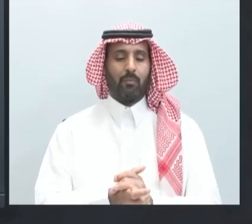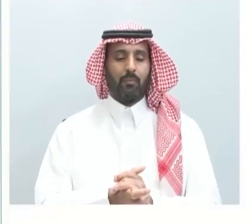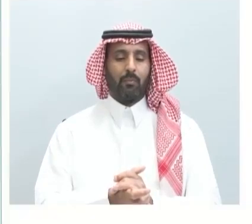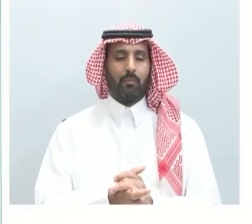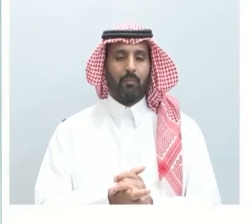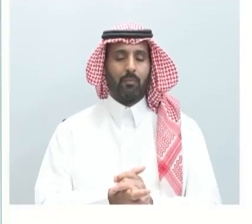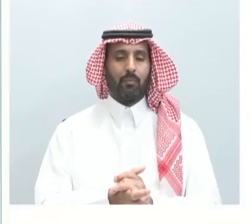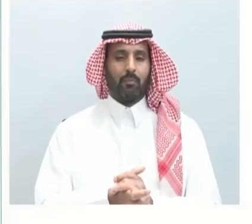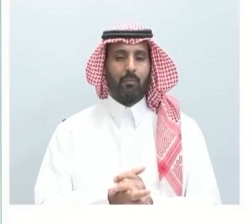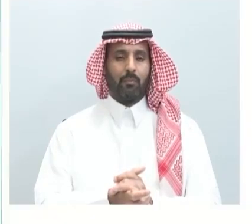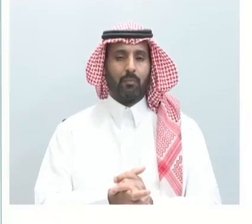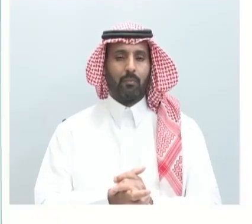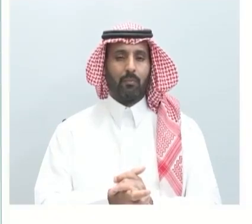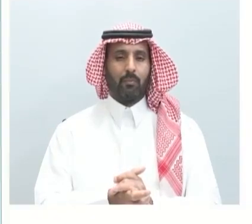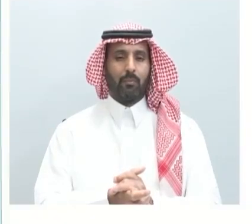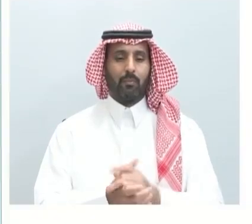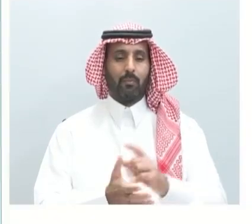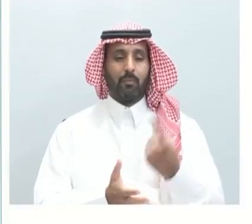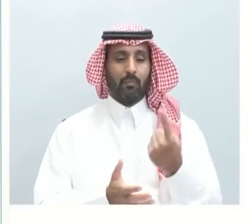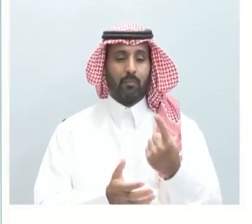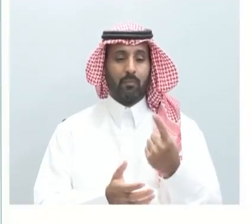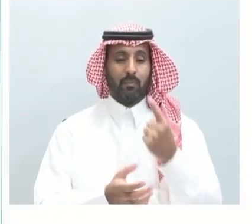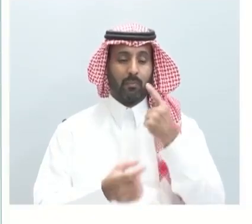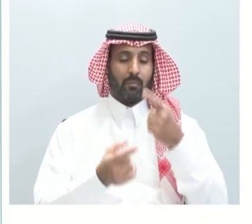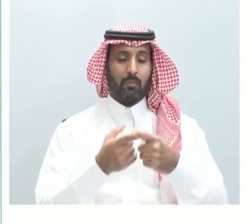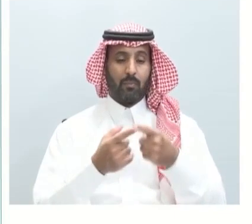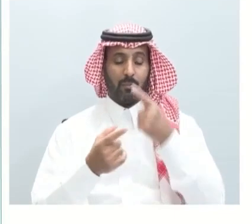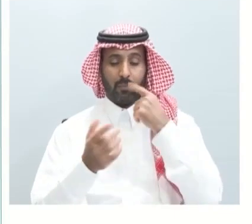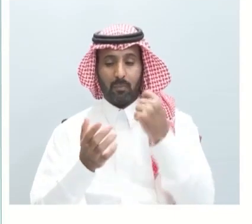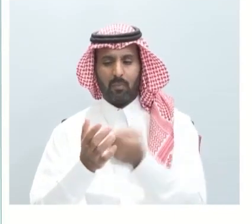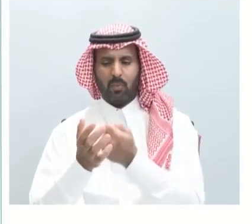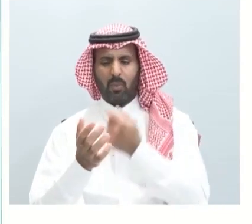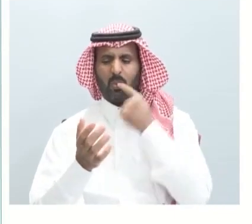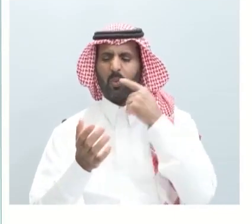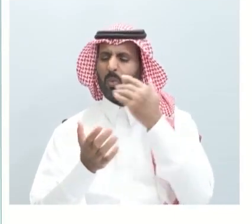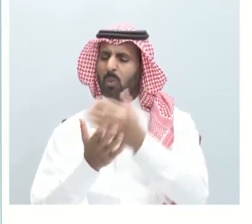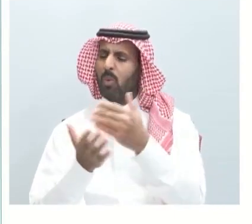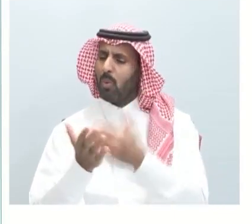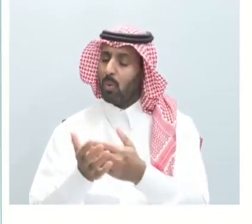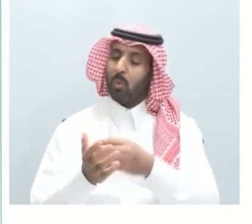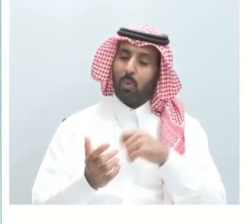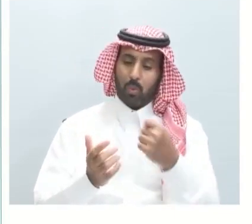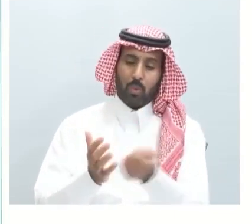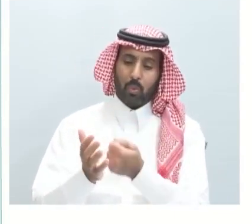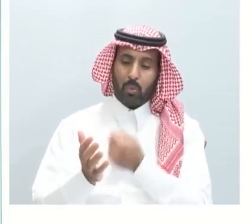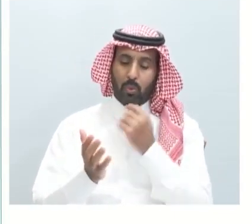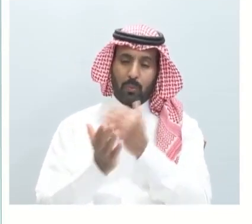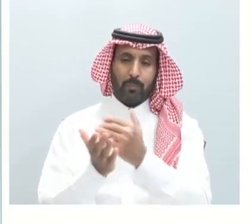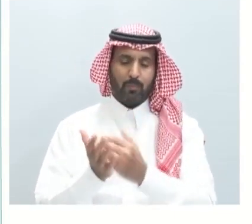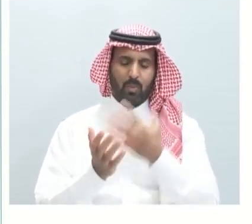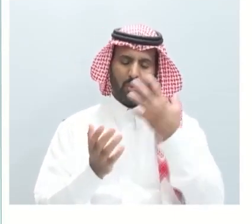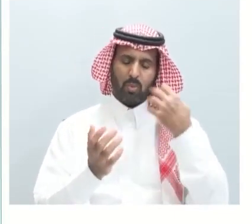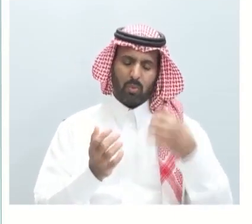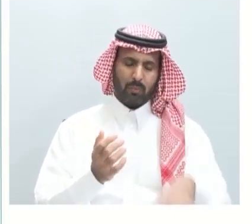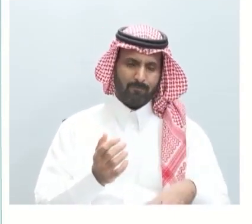here, number one, filling out forms is boring. Filling out